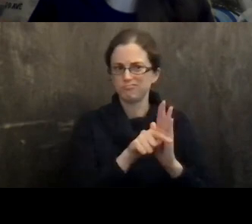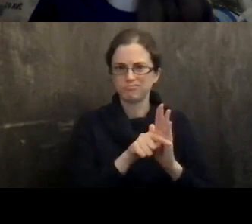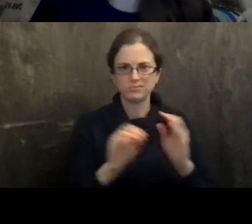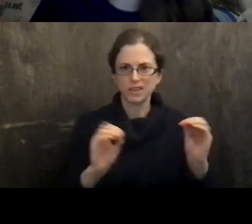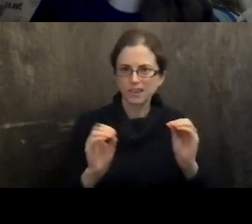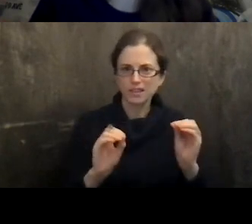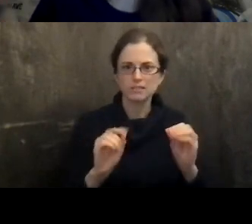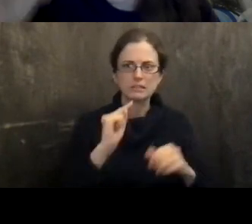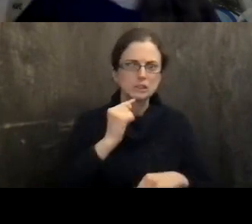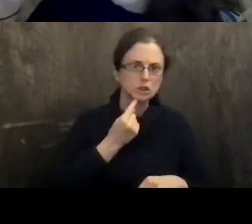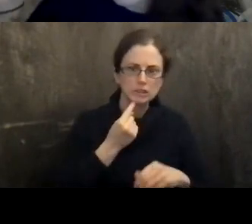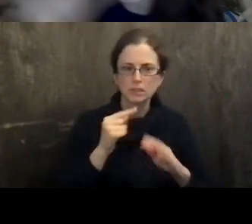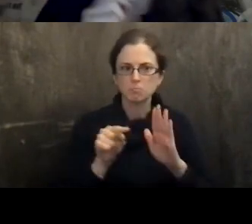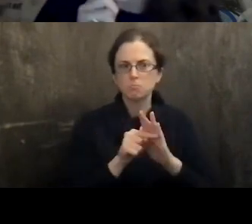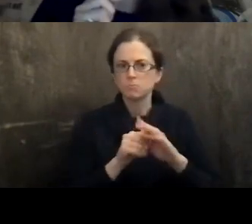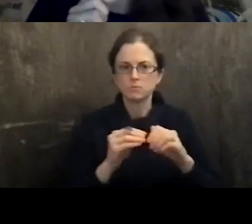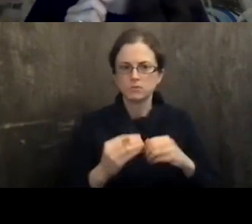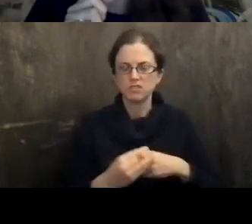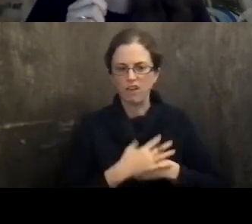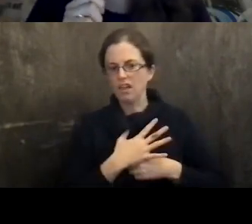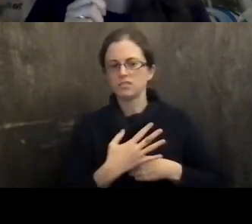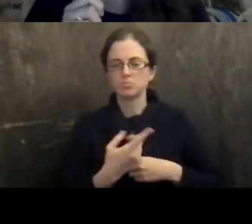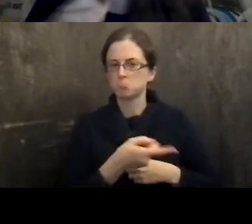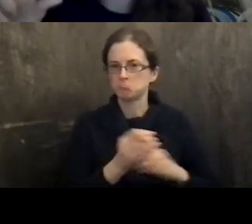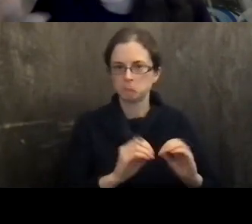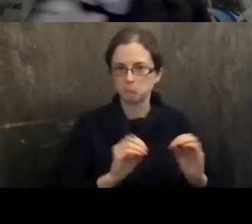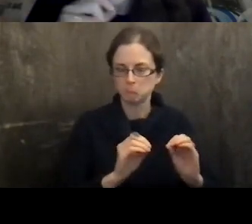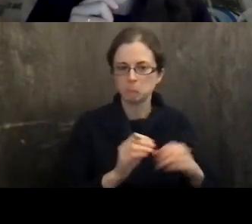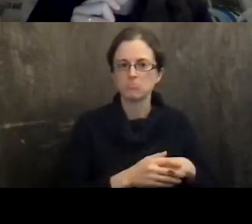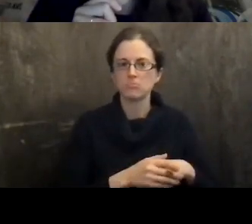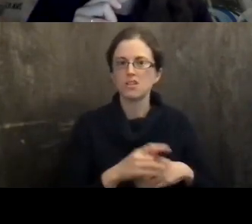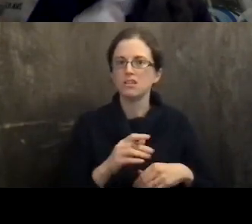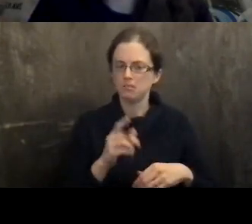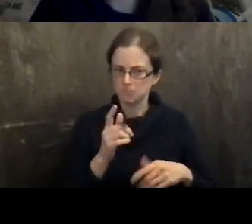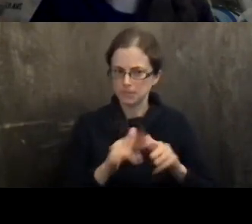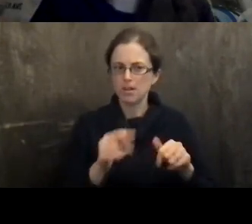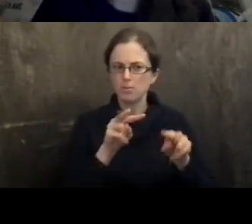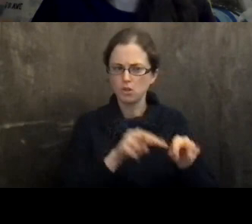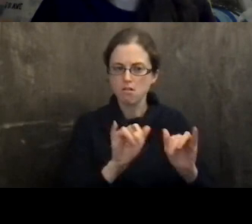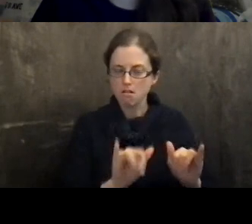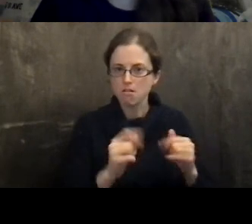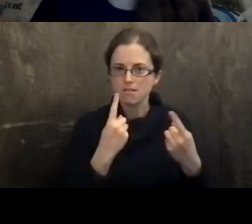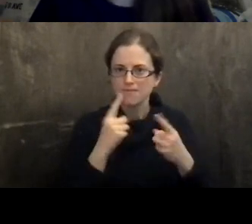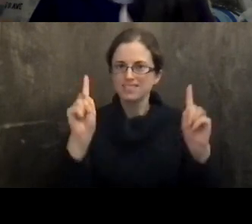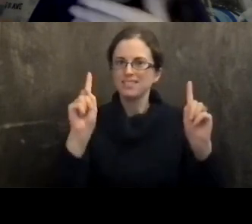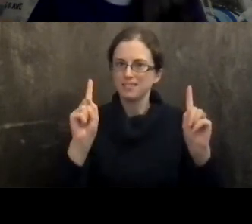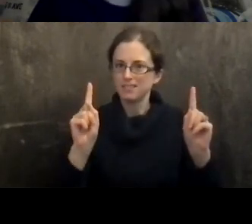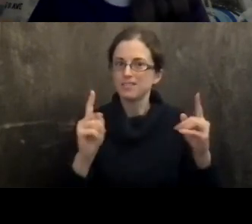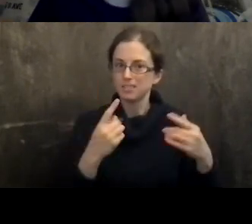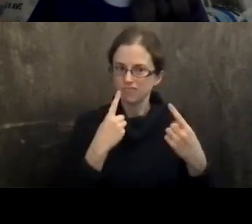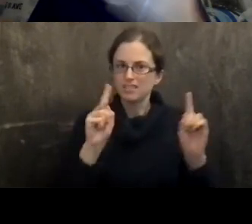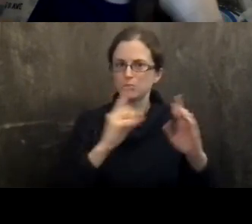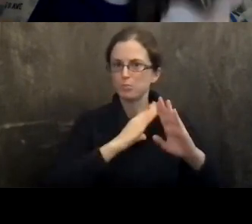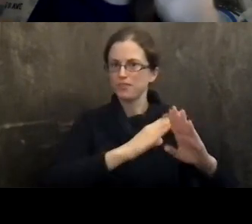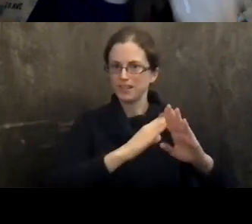very well in children at this lower dose, that is 1/3 of the adult dose. So because it